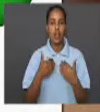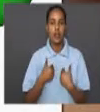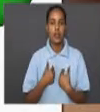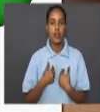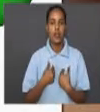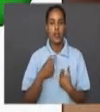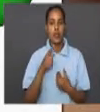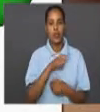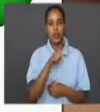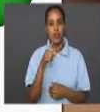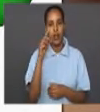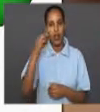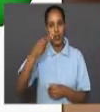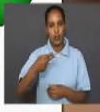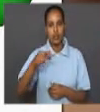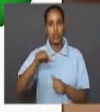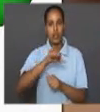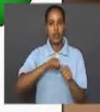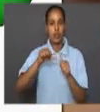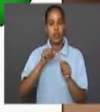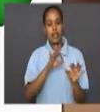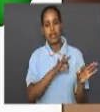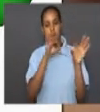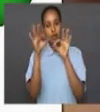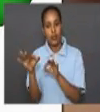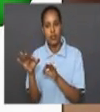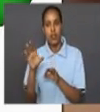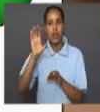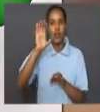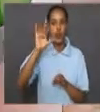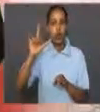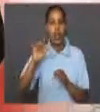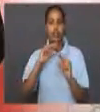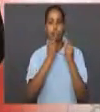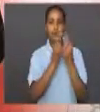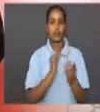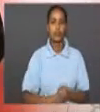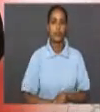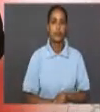have one of their hydrogen atoms replaced by a chloride group.